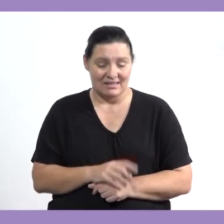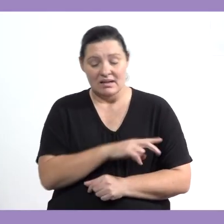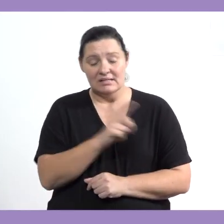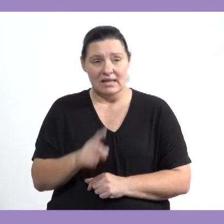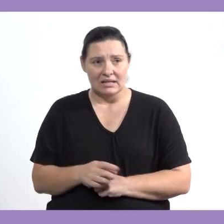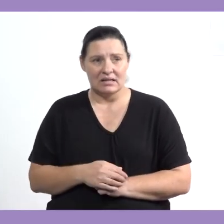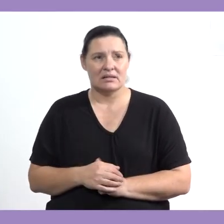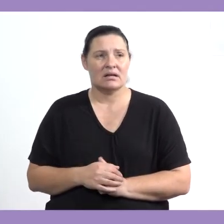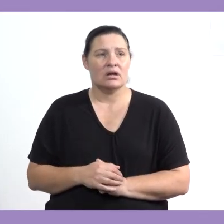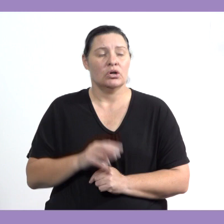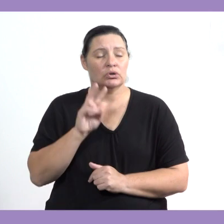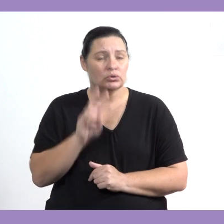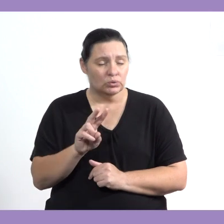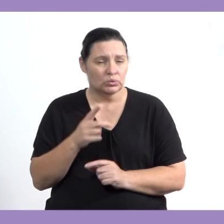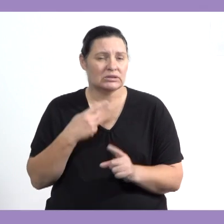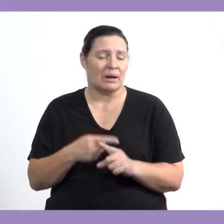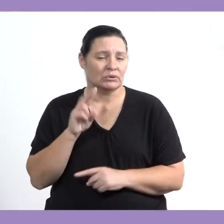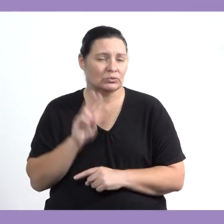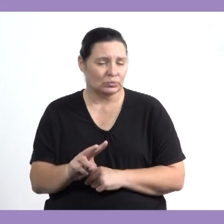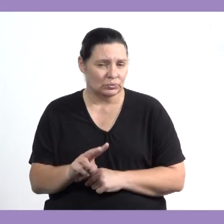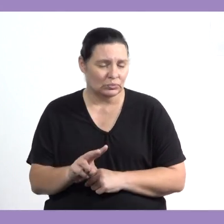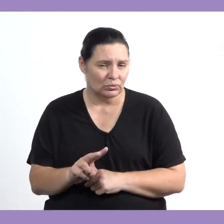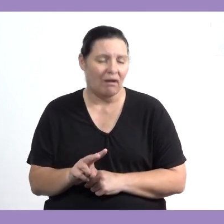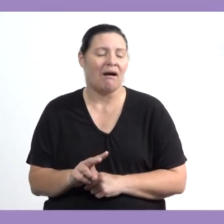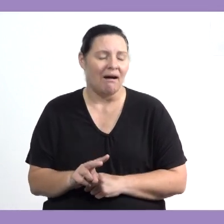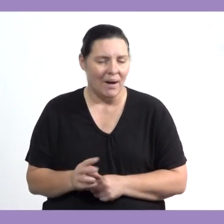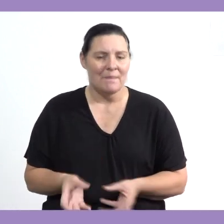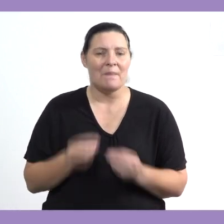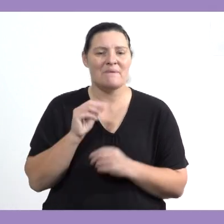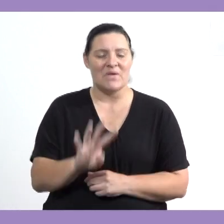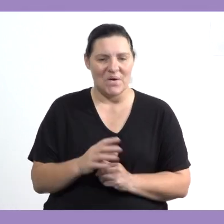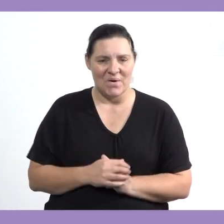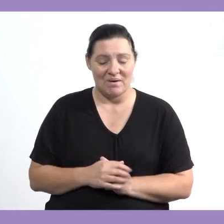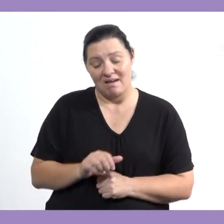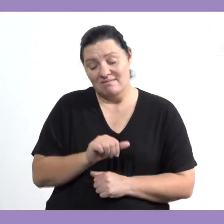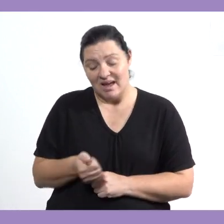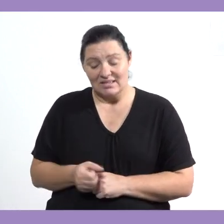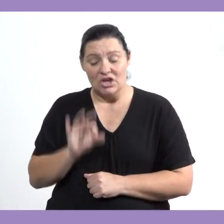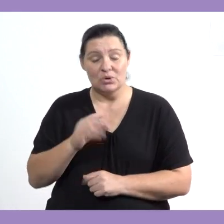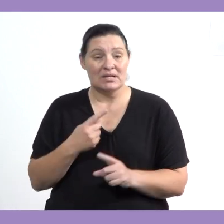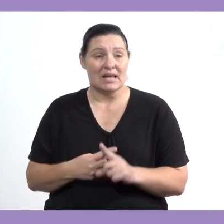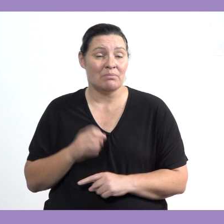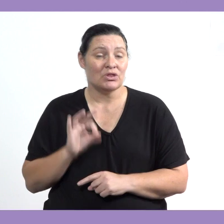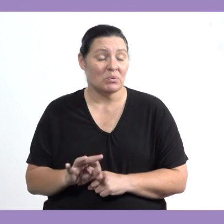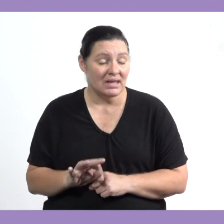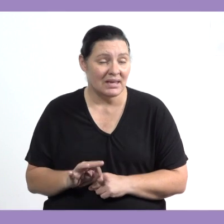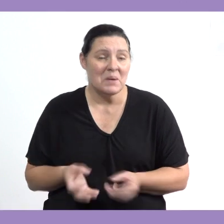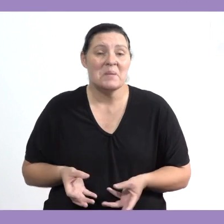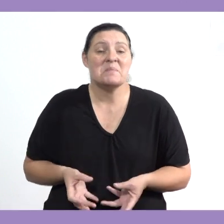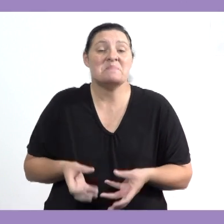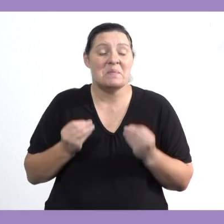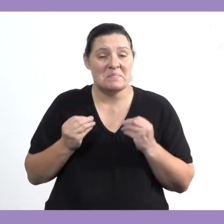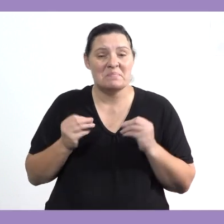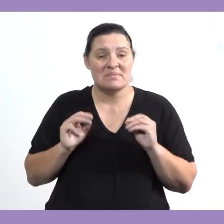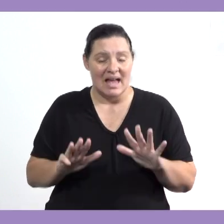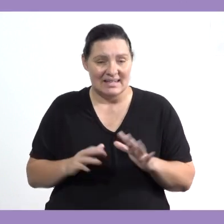When I move on to the second term, that would be 2 multiplied by 2, and that will give me 4. When I say 3 multiplied by 3,